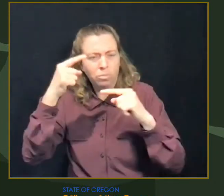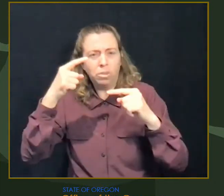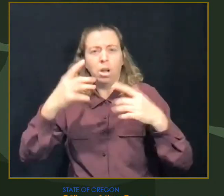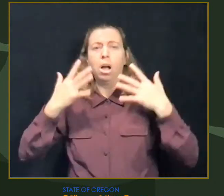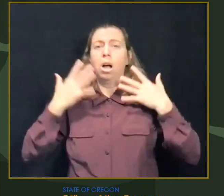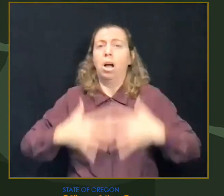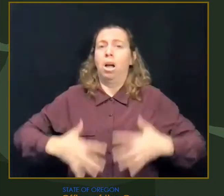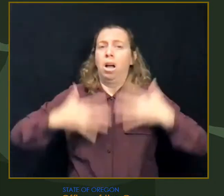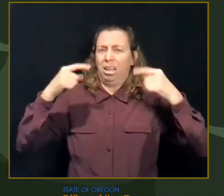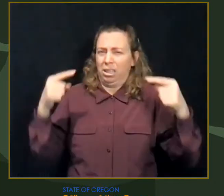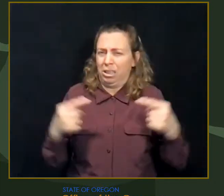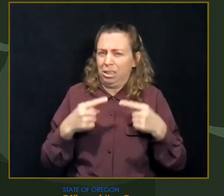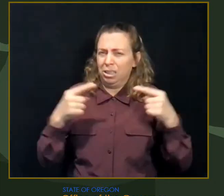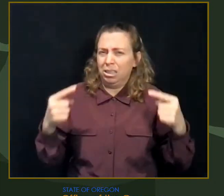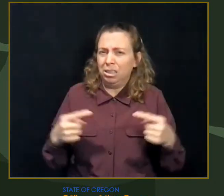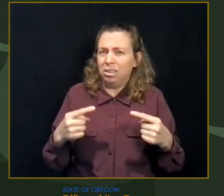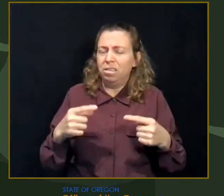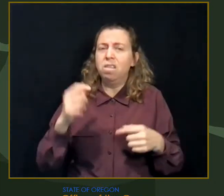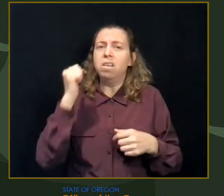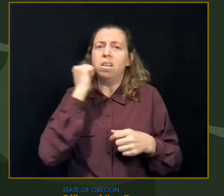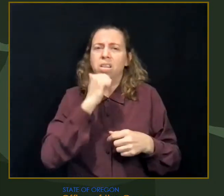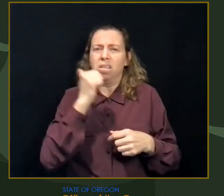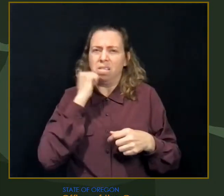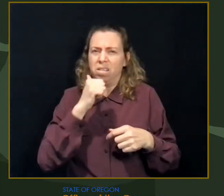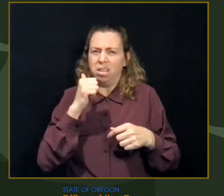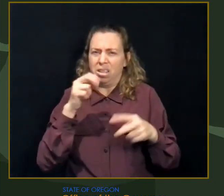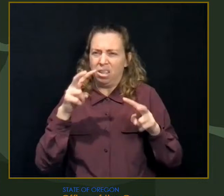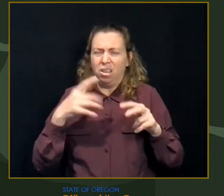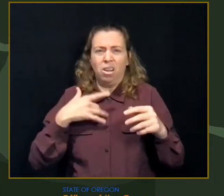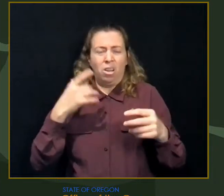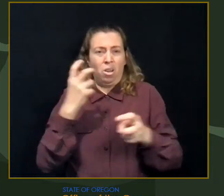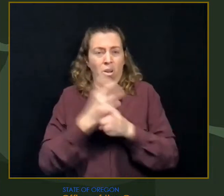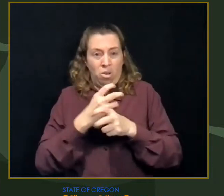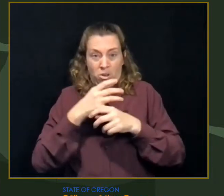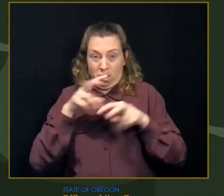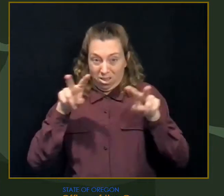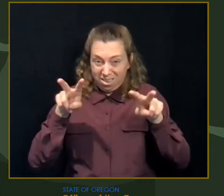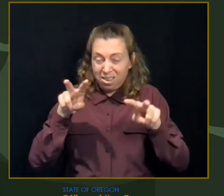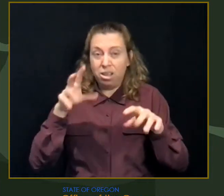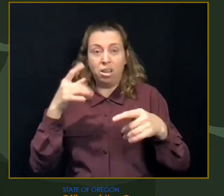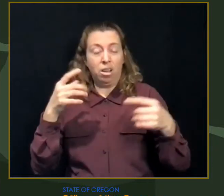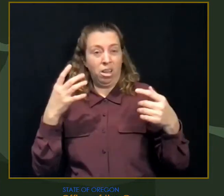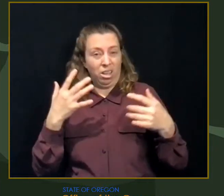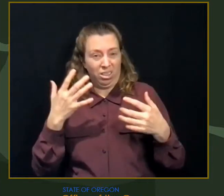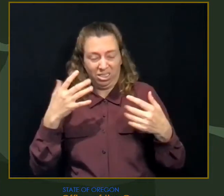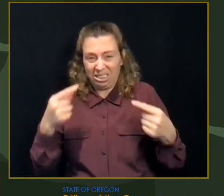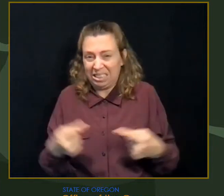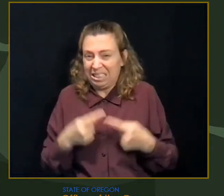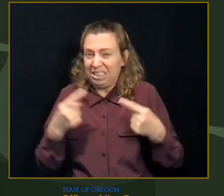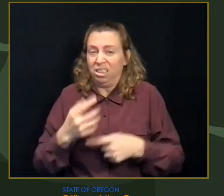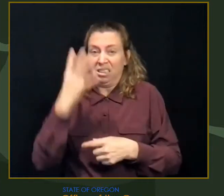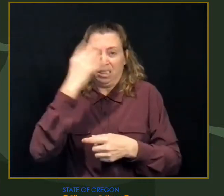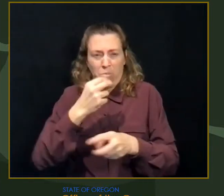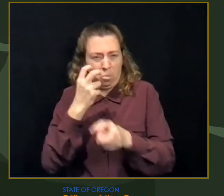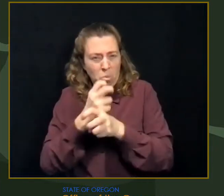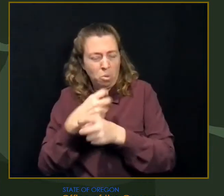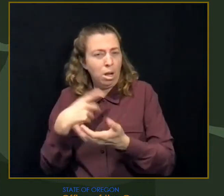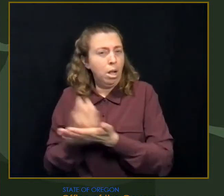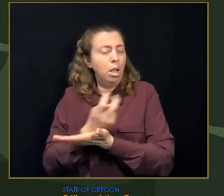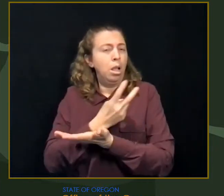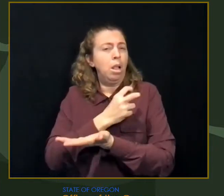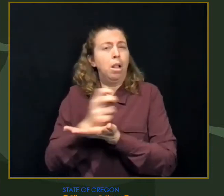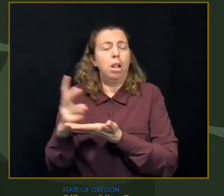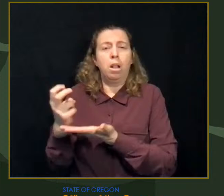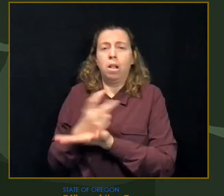harder because I was in severe pain and was sleeping most of my days. For me, the worst and scariest symptom